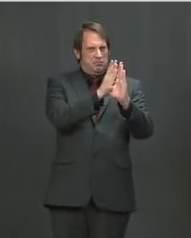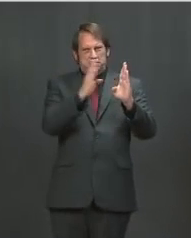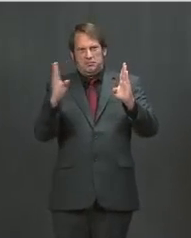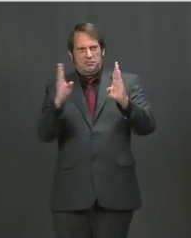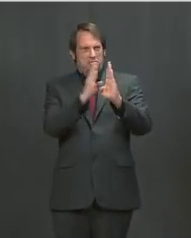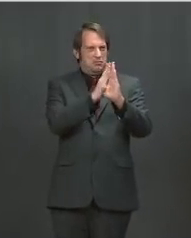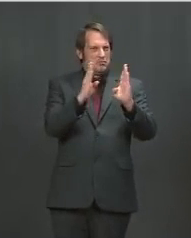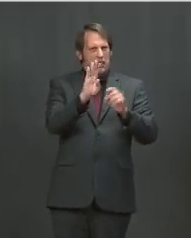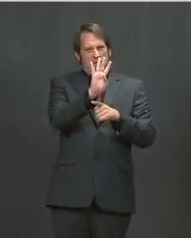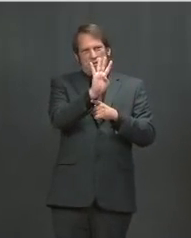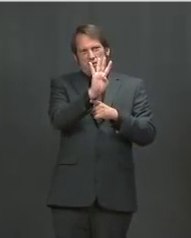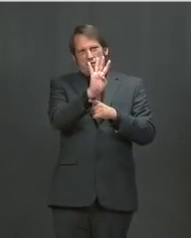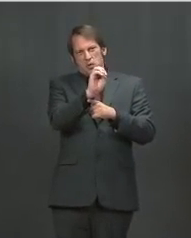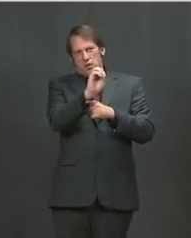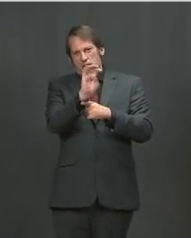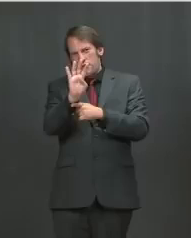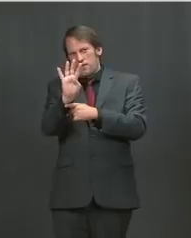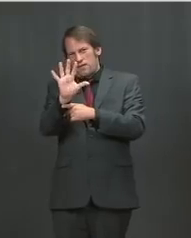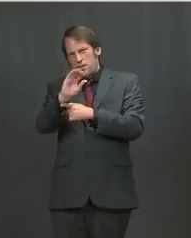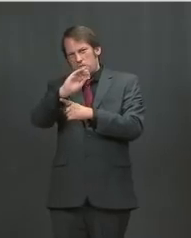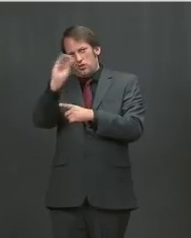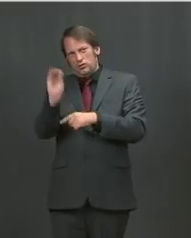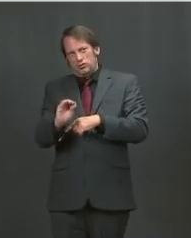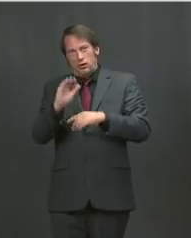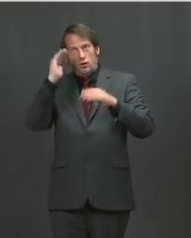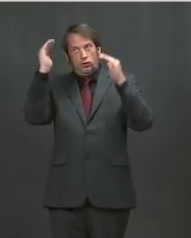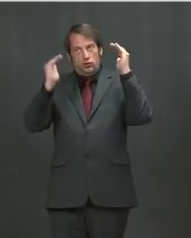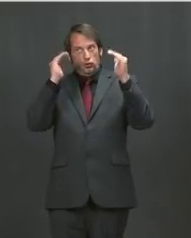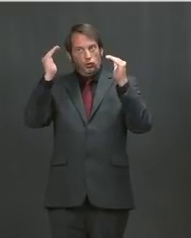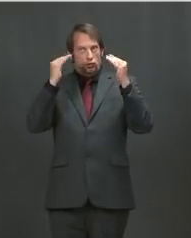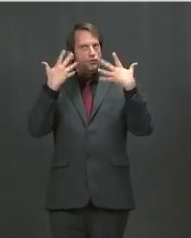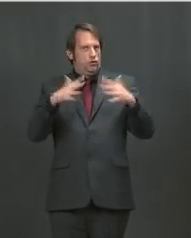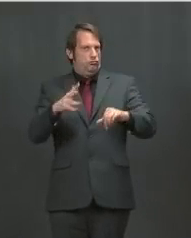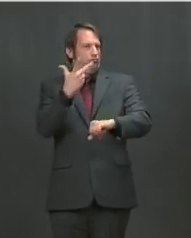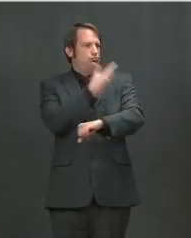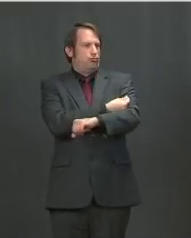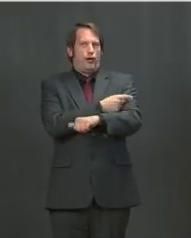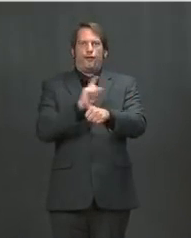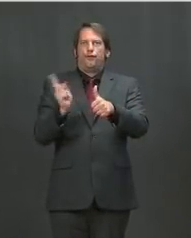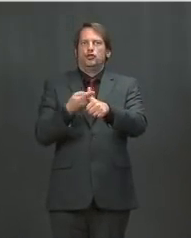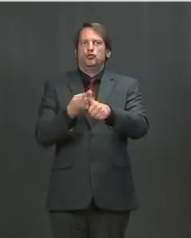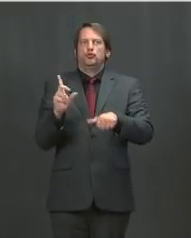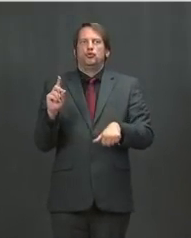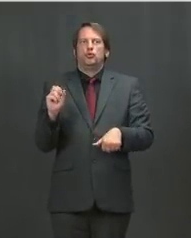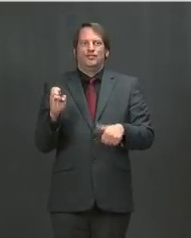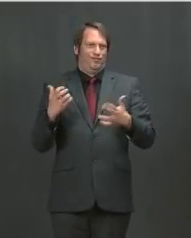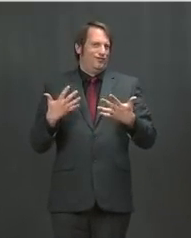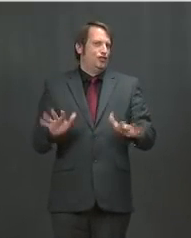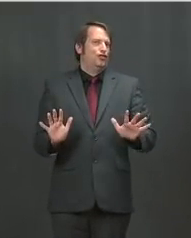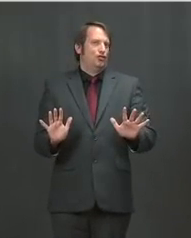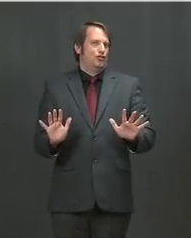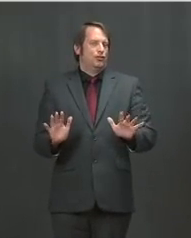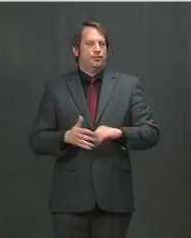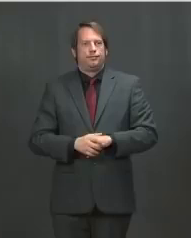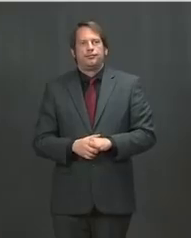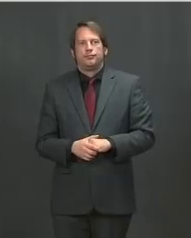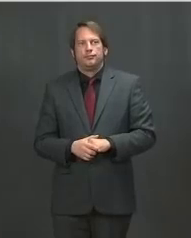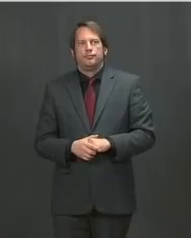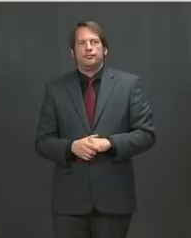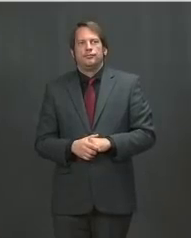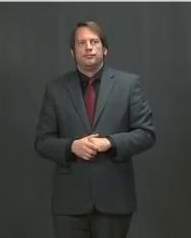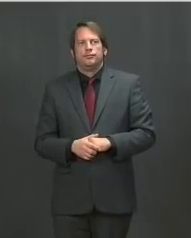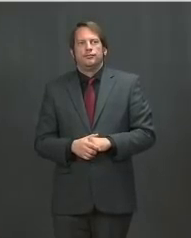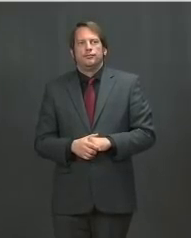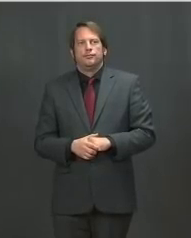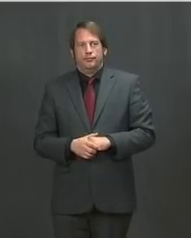of adults in the U.S. that have had their first vaccine, which means sometime likely this month, over the next couple of weeks, we're going to get to about